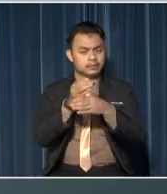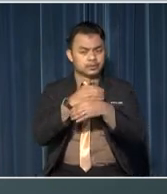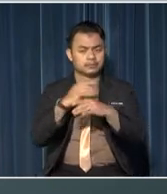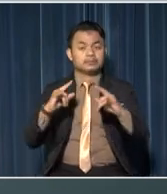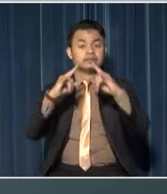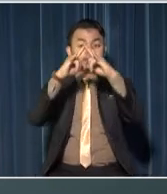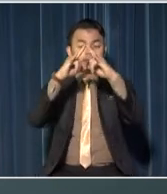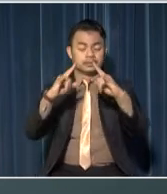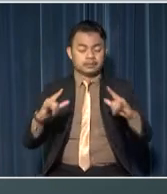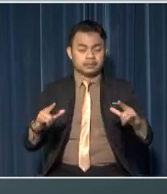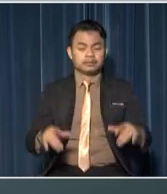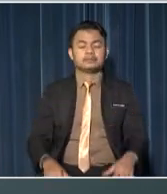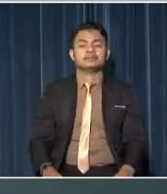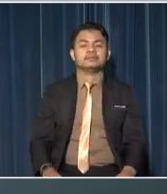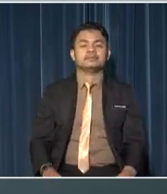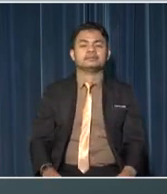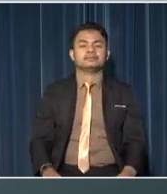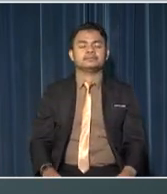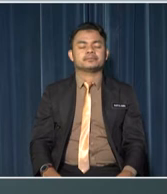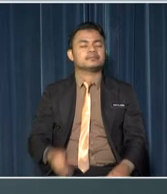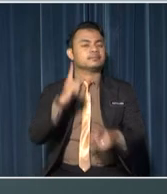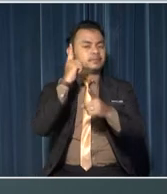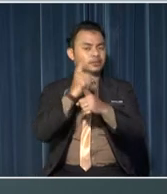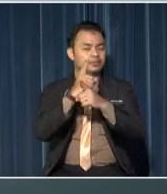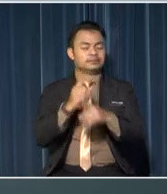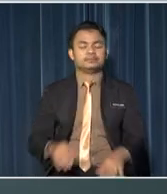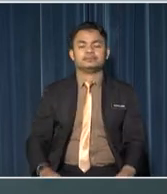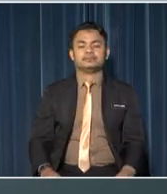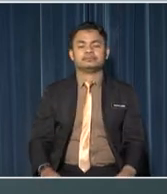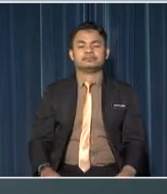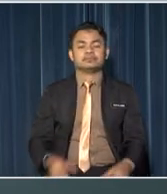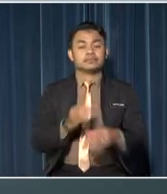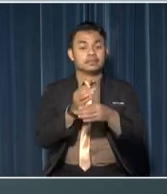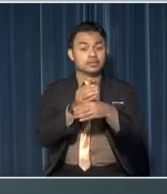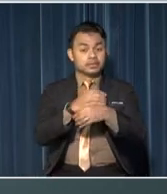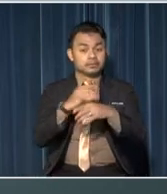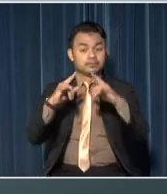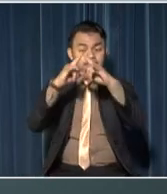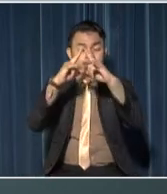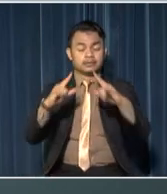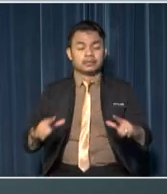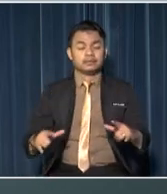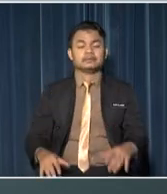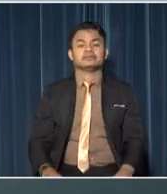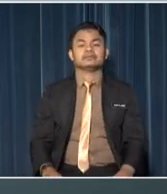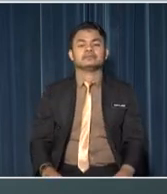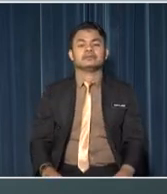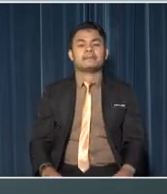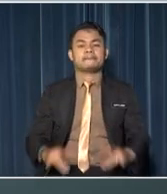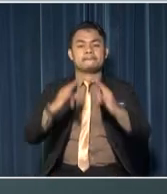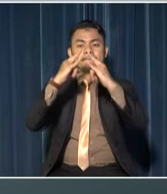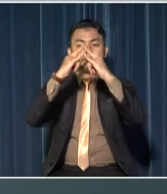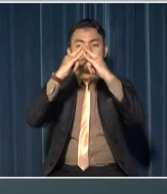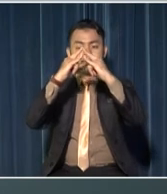tent? That's correct! The shape of the tent is a